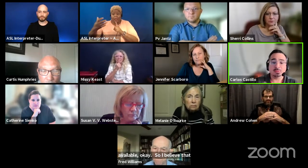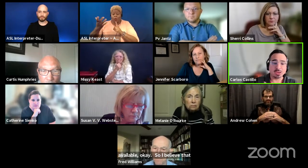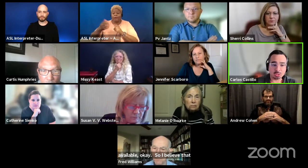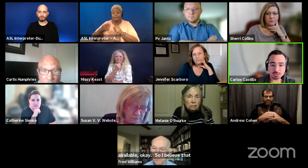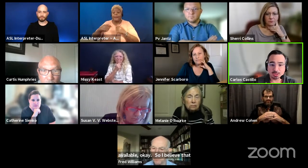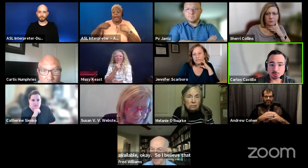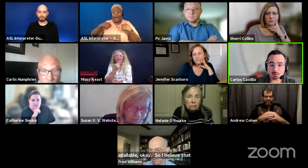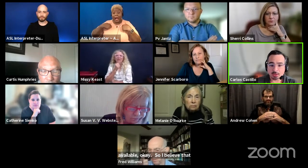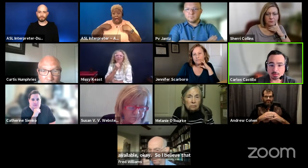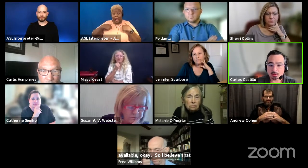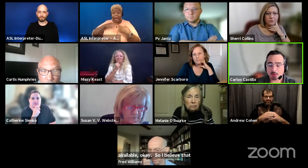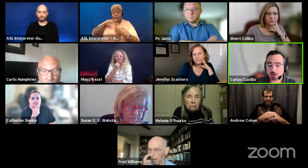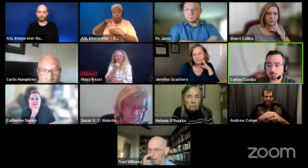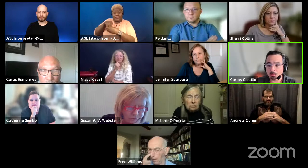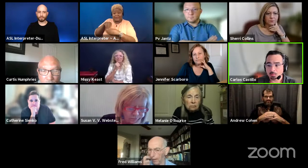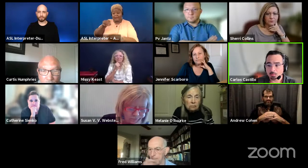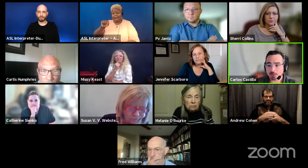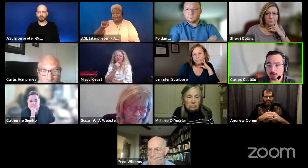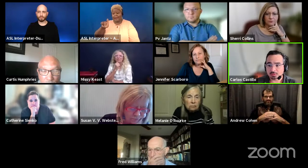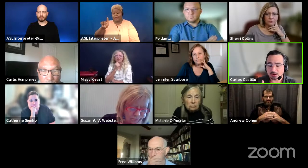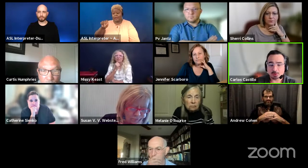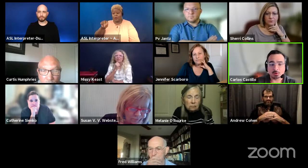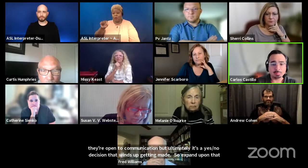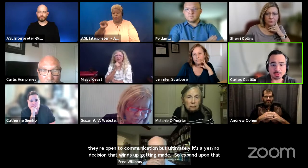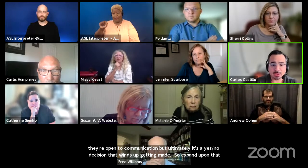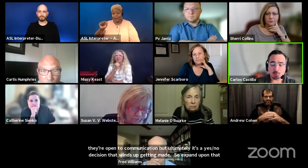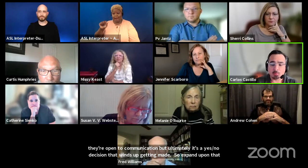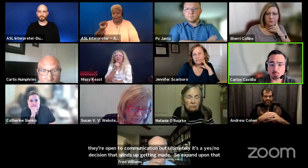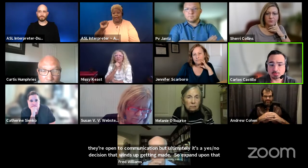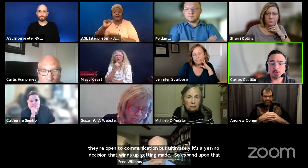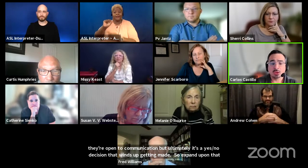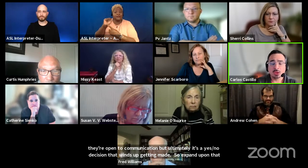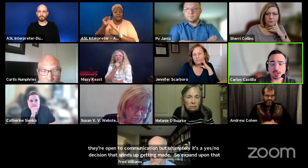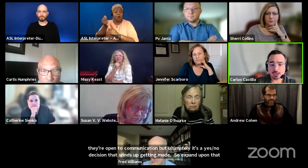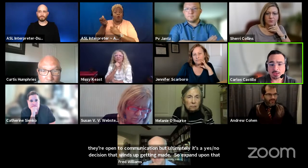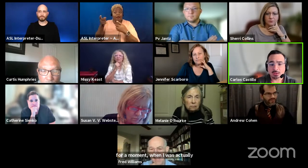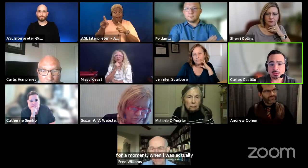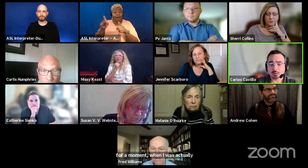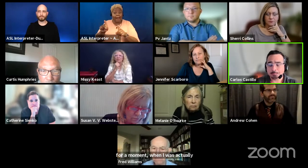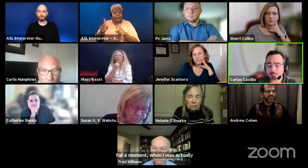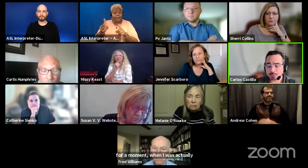when I was actually in ADOA, a scenario that played out was